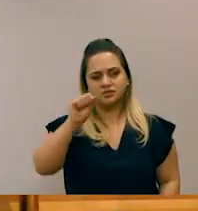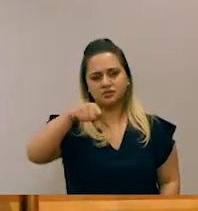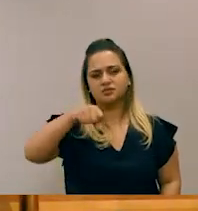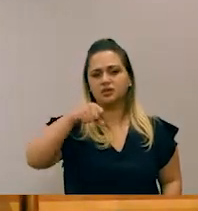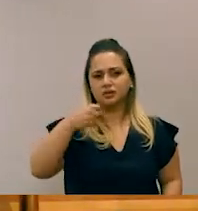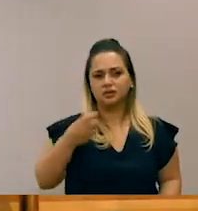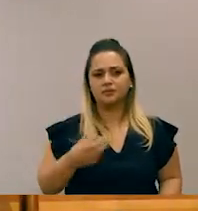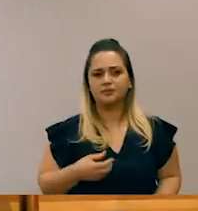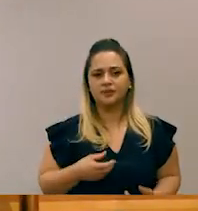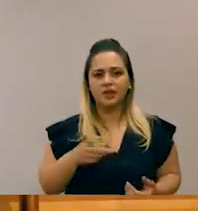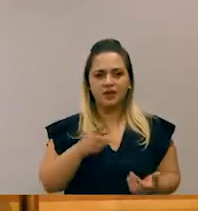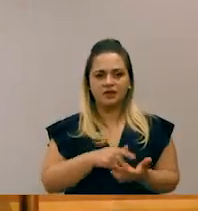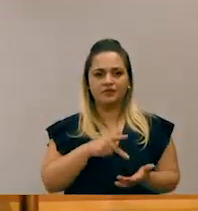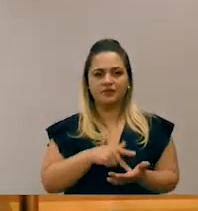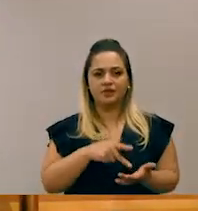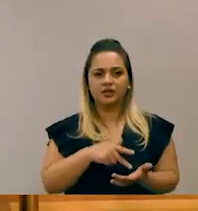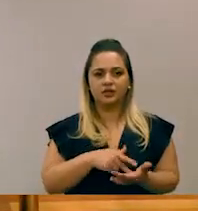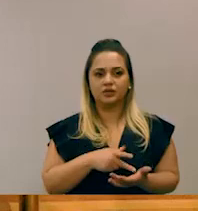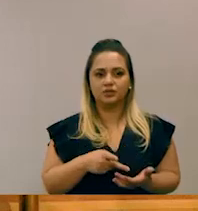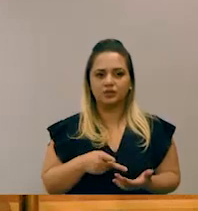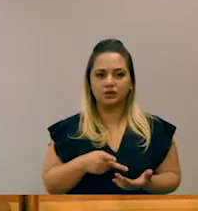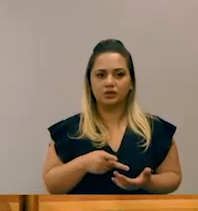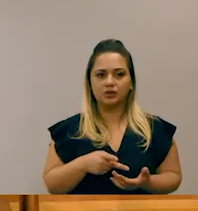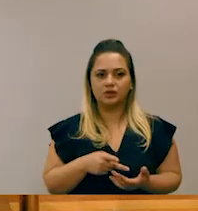Well, yes. In fact,